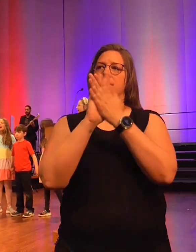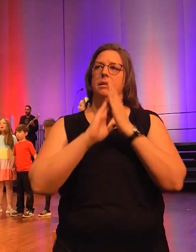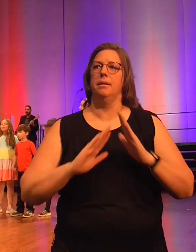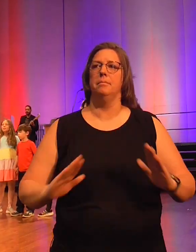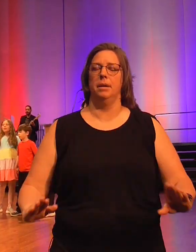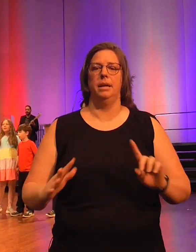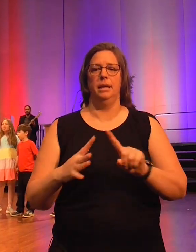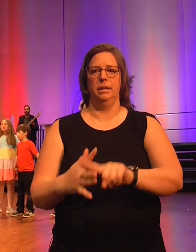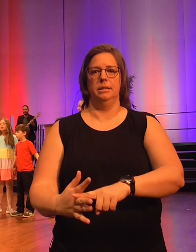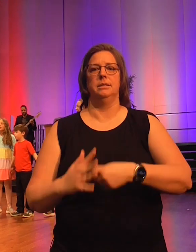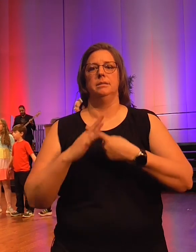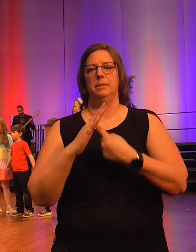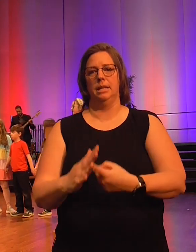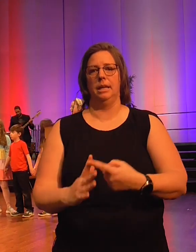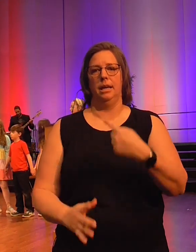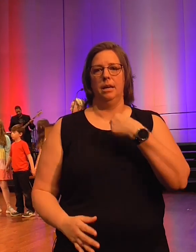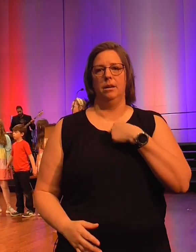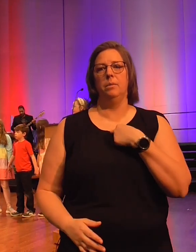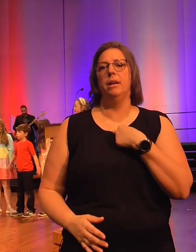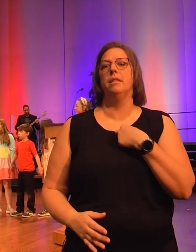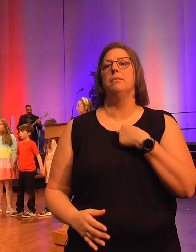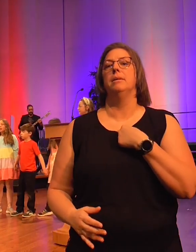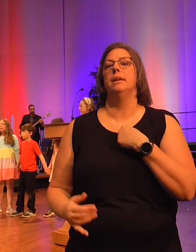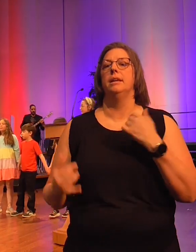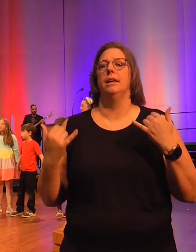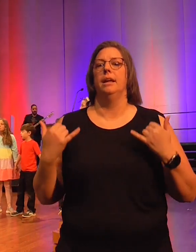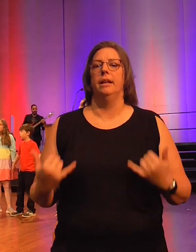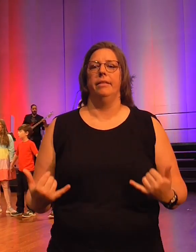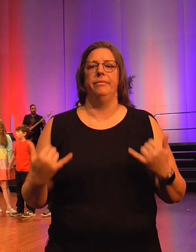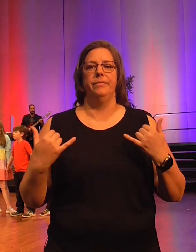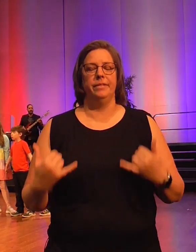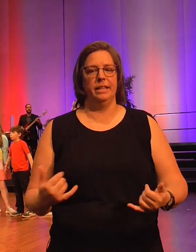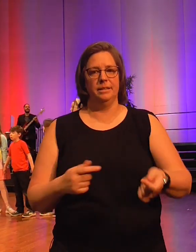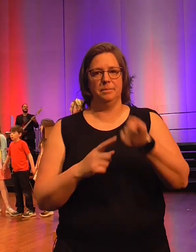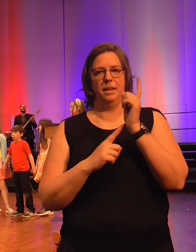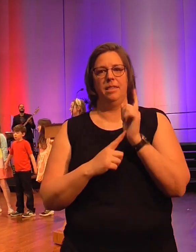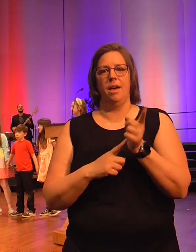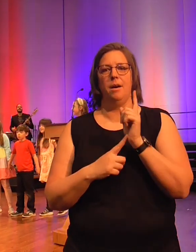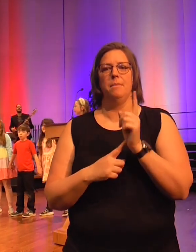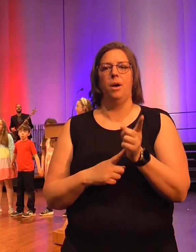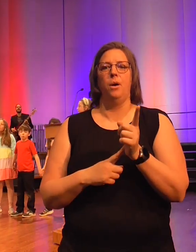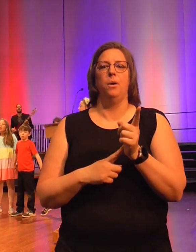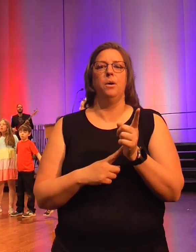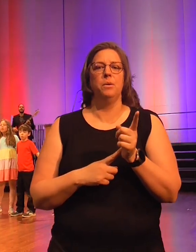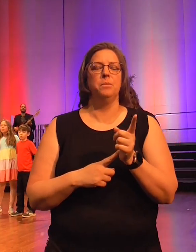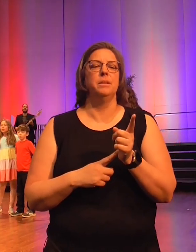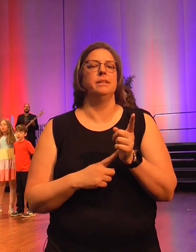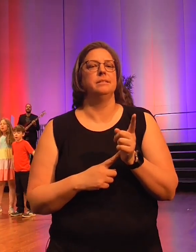Let peace begin with me. Let this be the moment